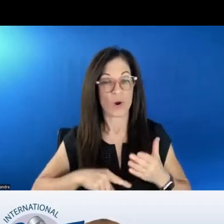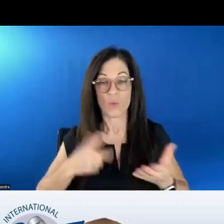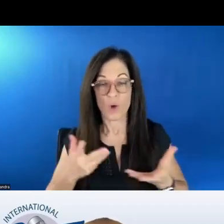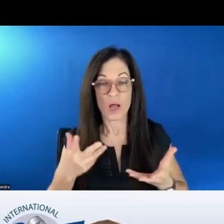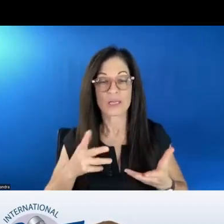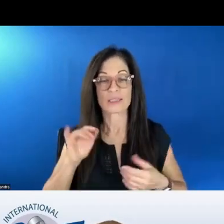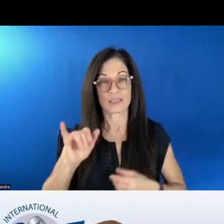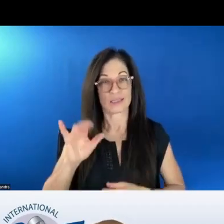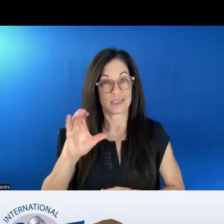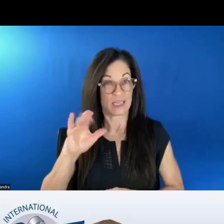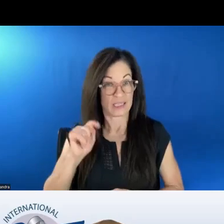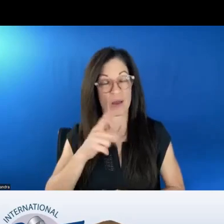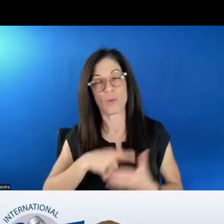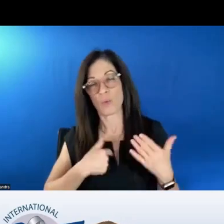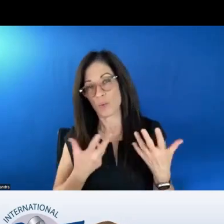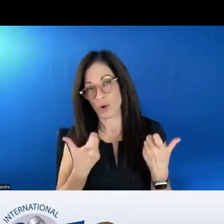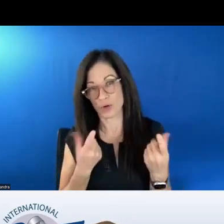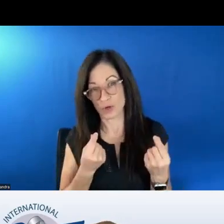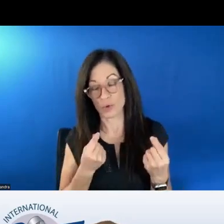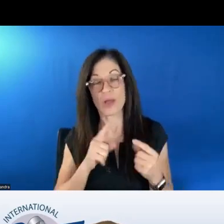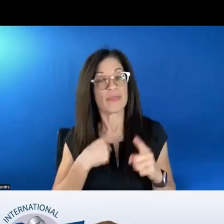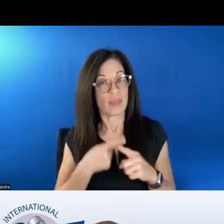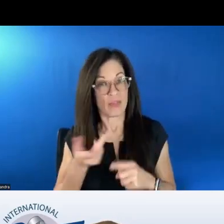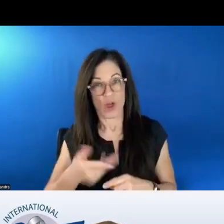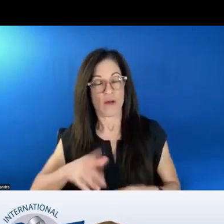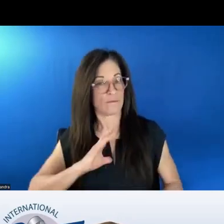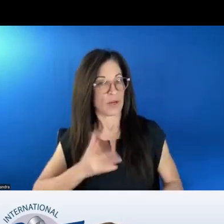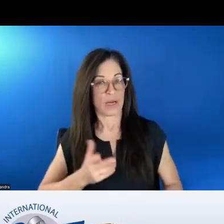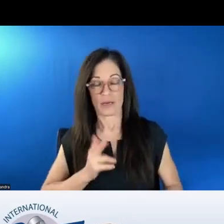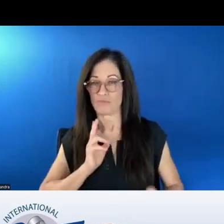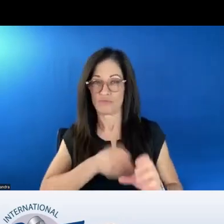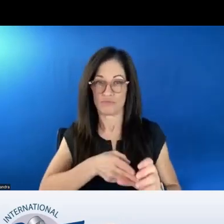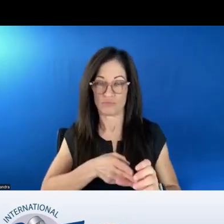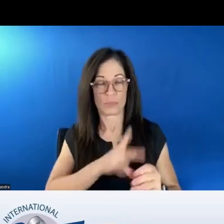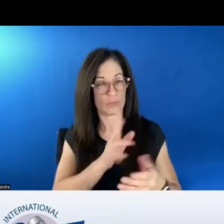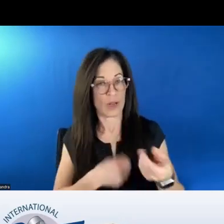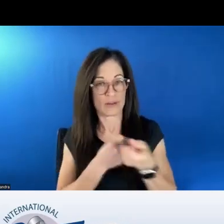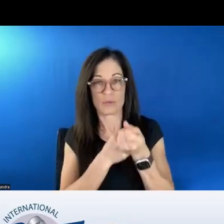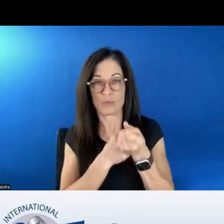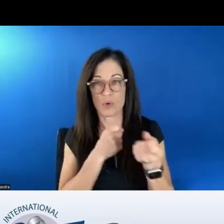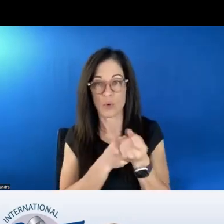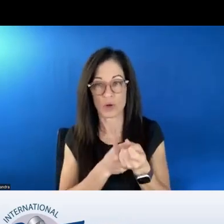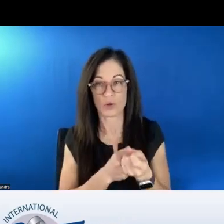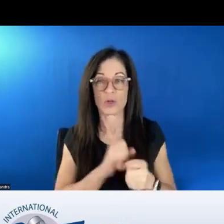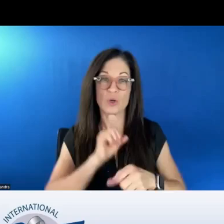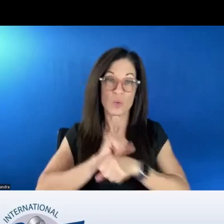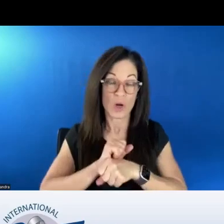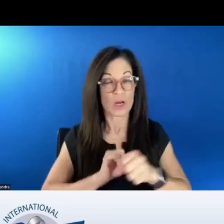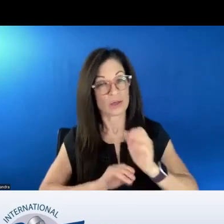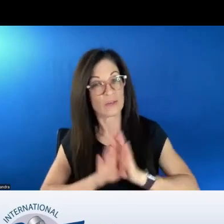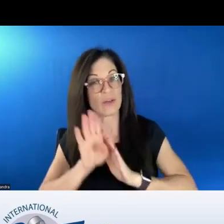wanted to do. And by doing that, they all signed on board and gave their support to work on